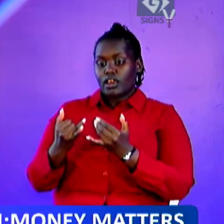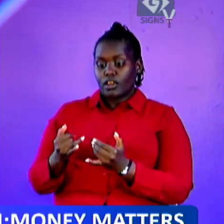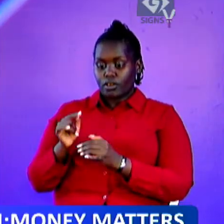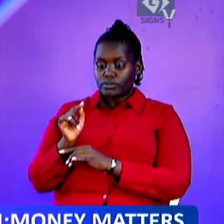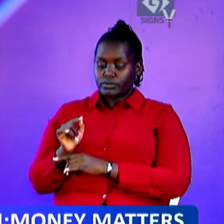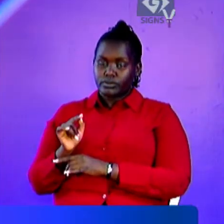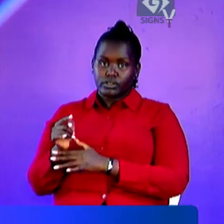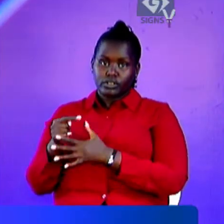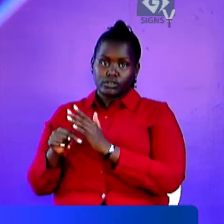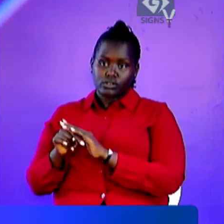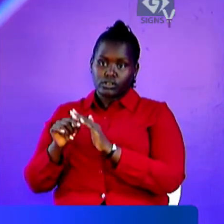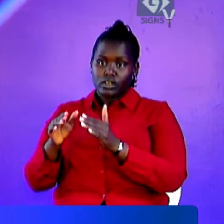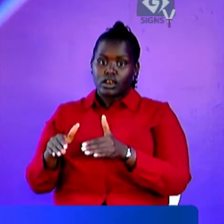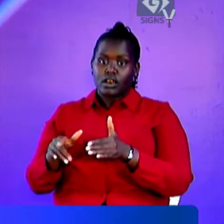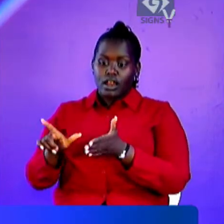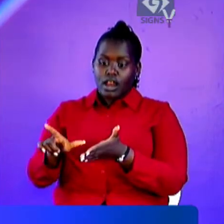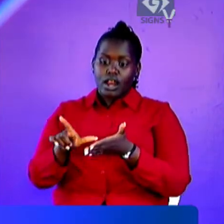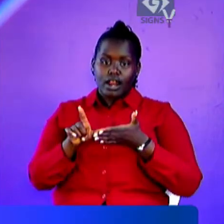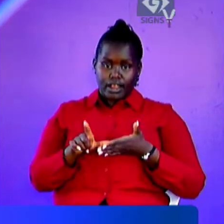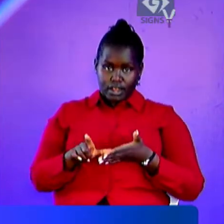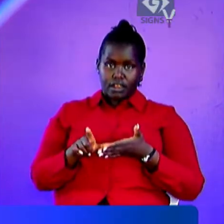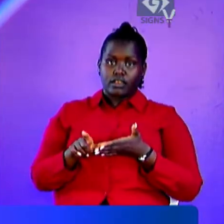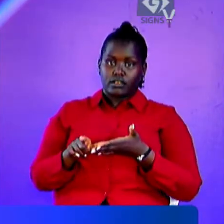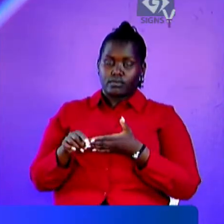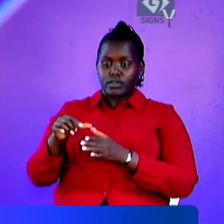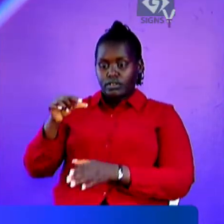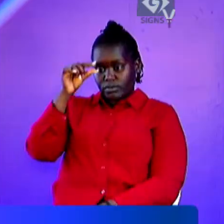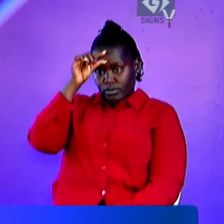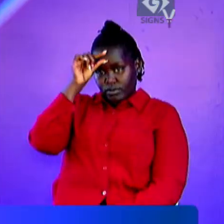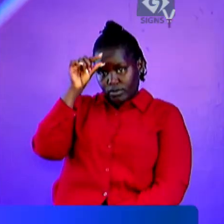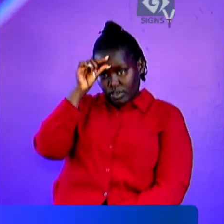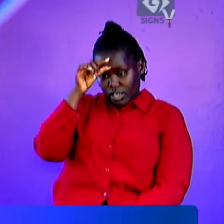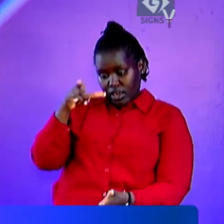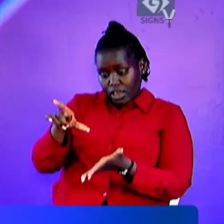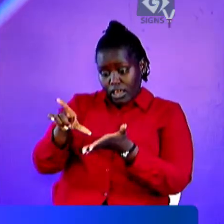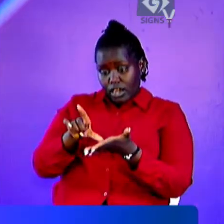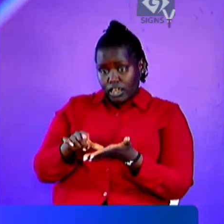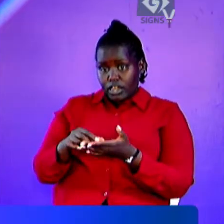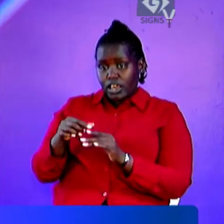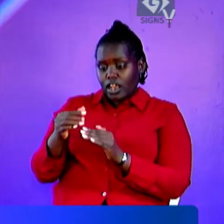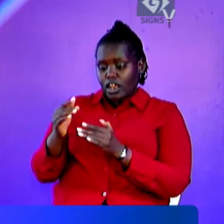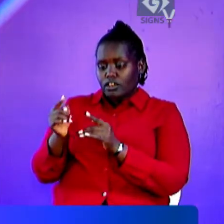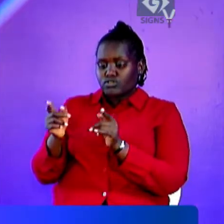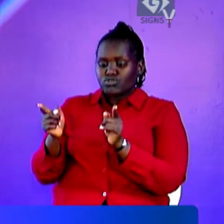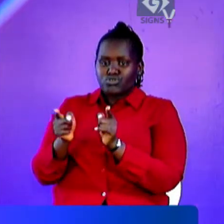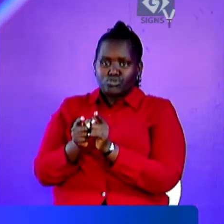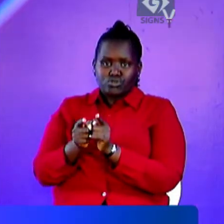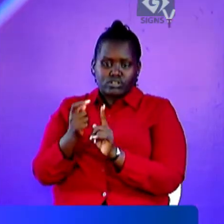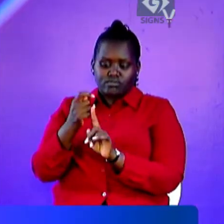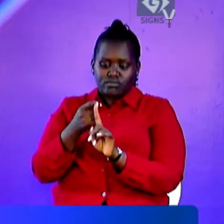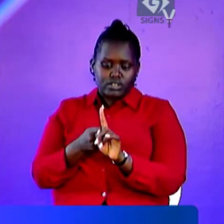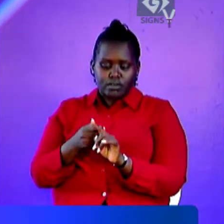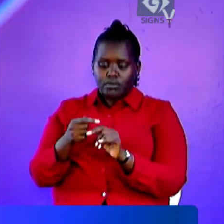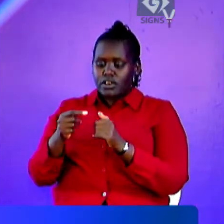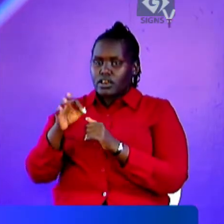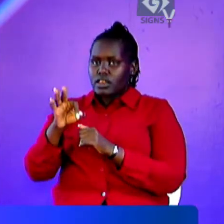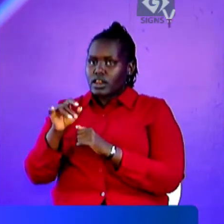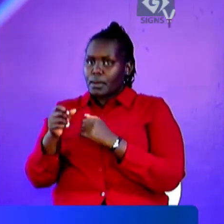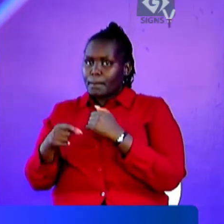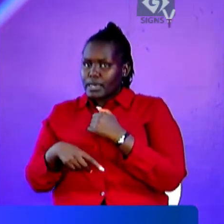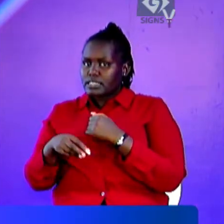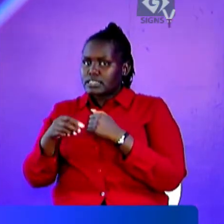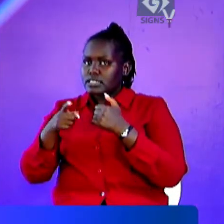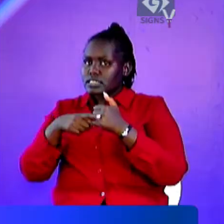lending to government. And you're lending to government short term. That is 3 months, 6 months, and 12 months.